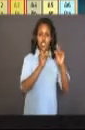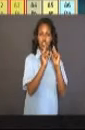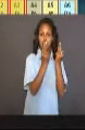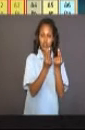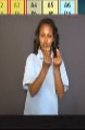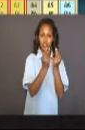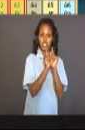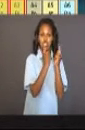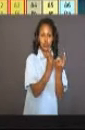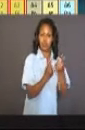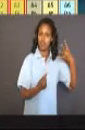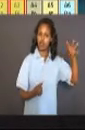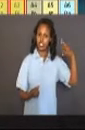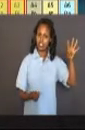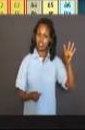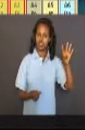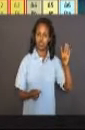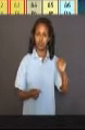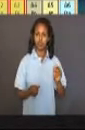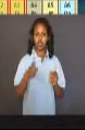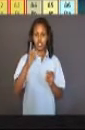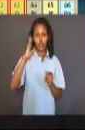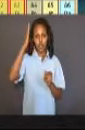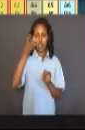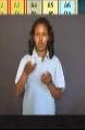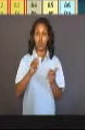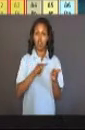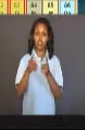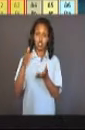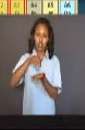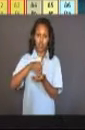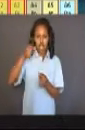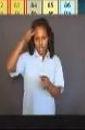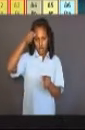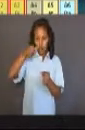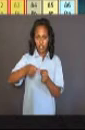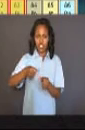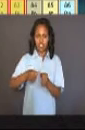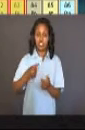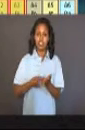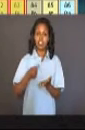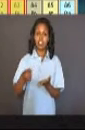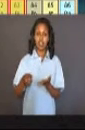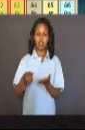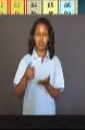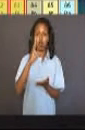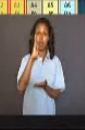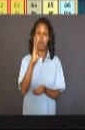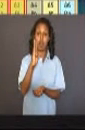group 14. You will also have noticed that